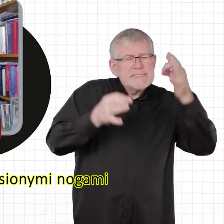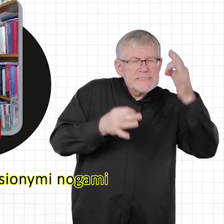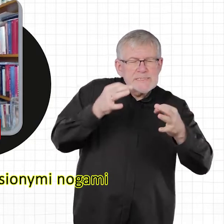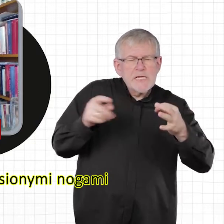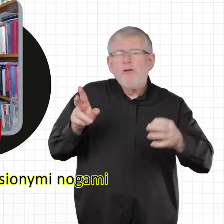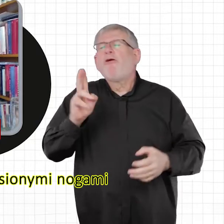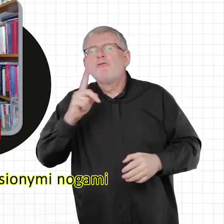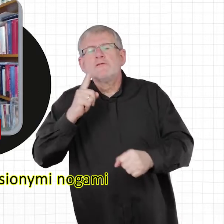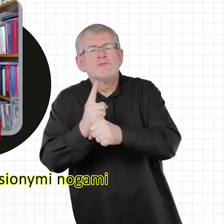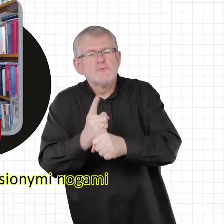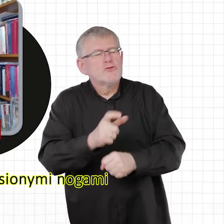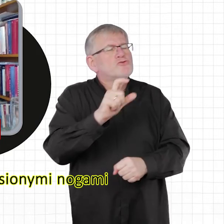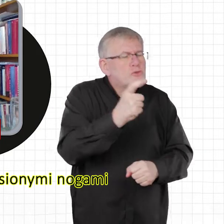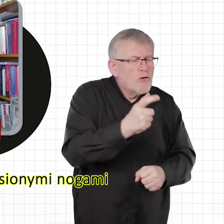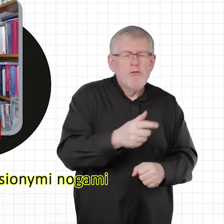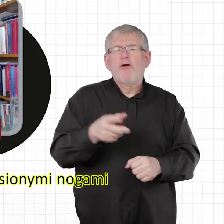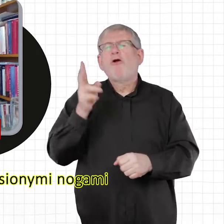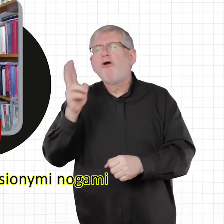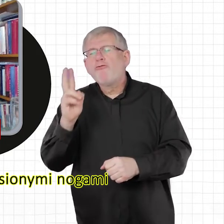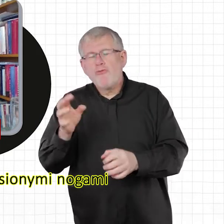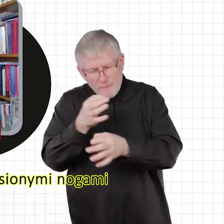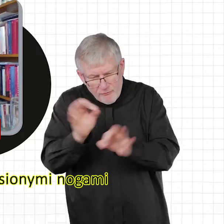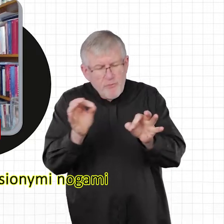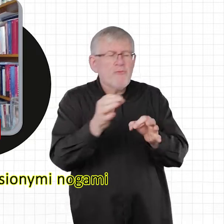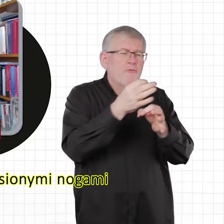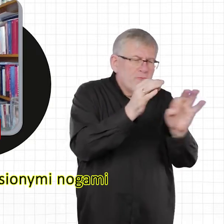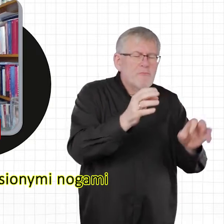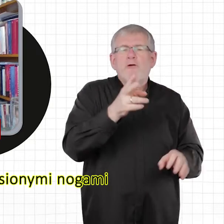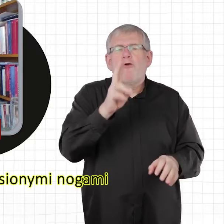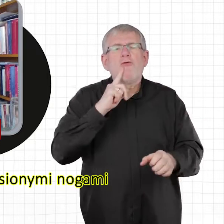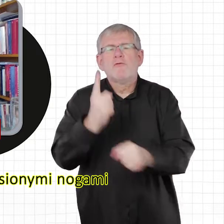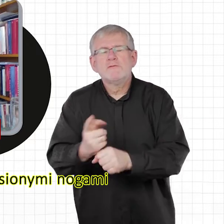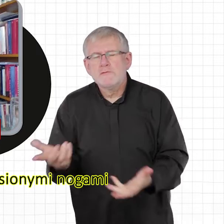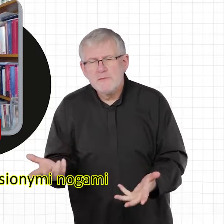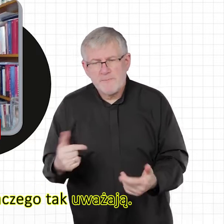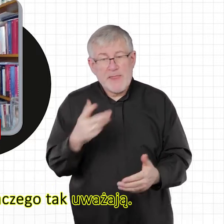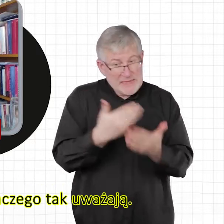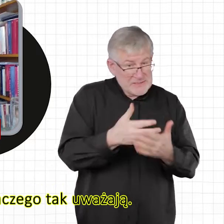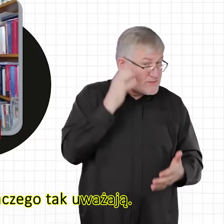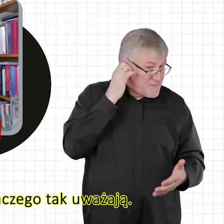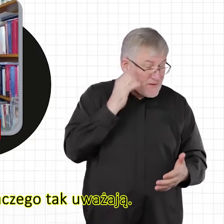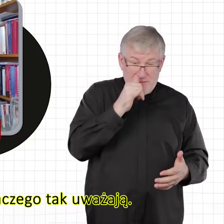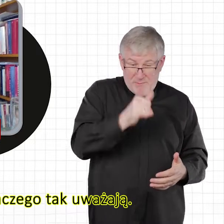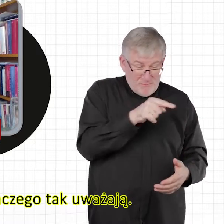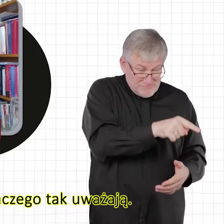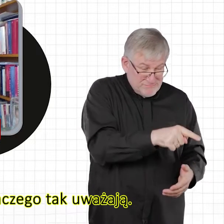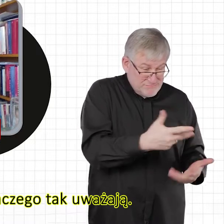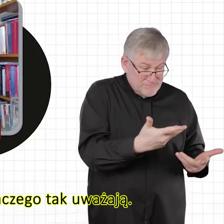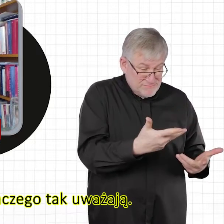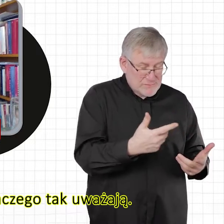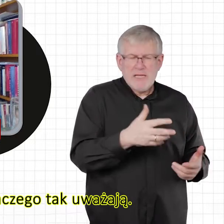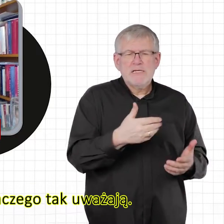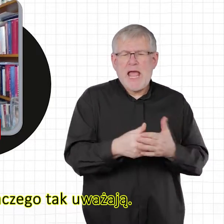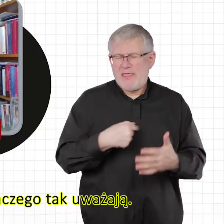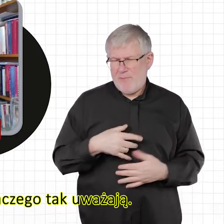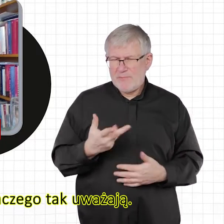legs or something like that. And we want people to stop and look and think, wow, this is strange. And then why do I think this is